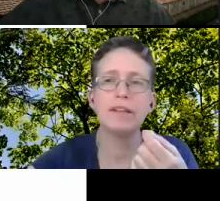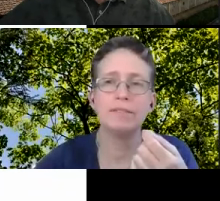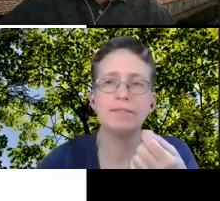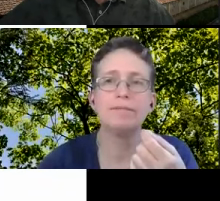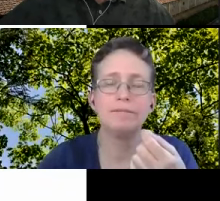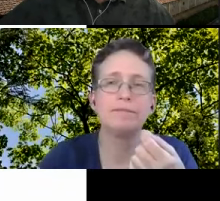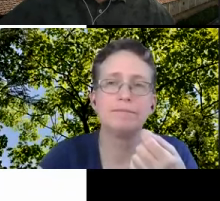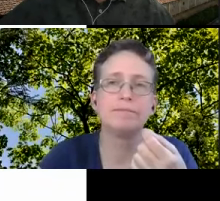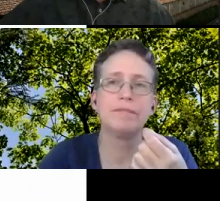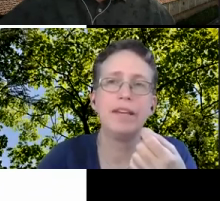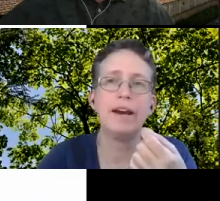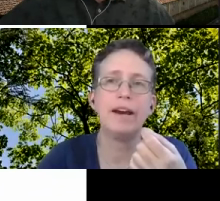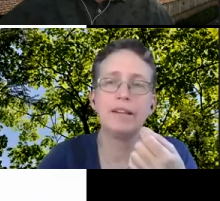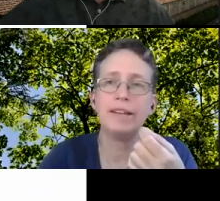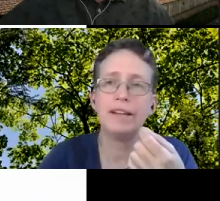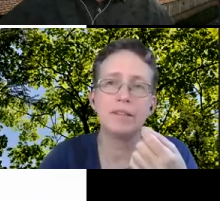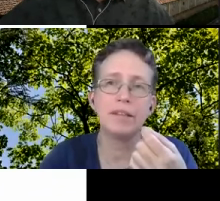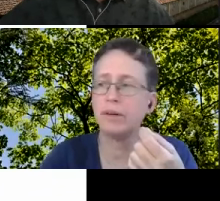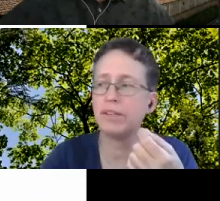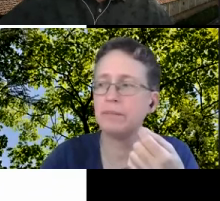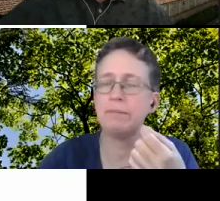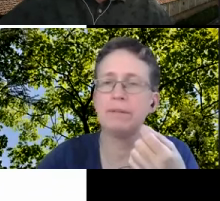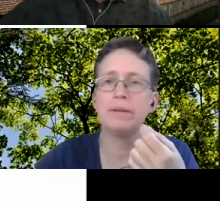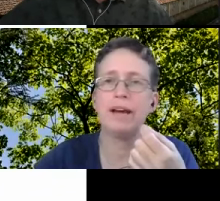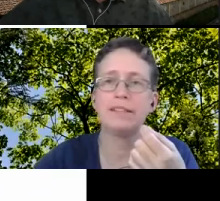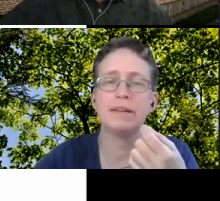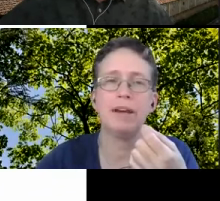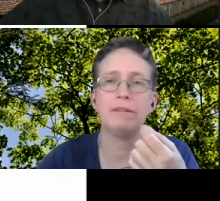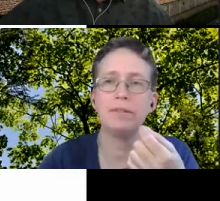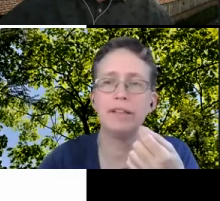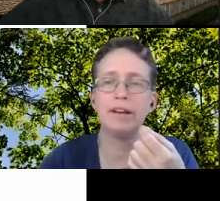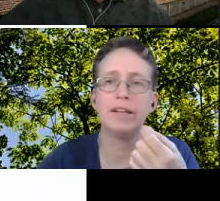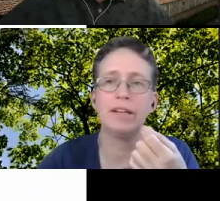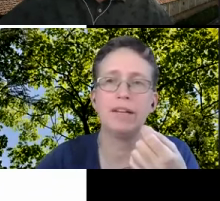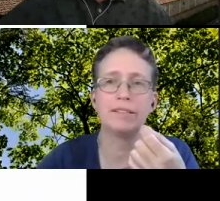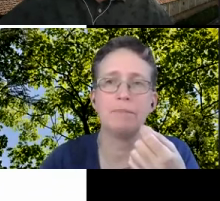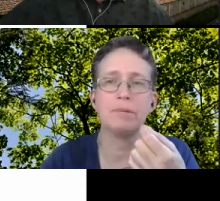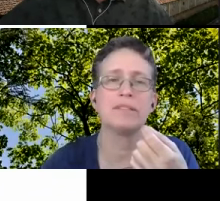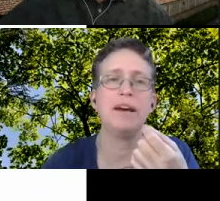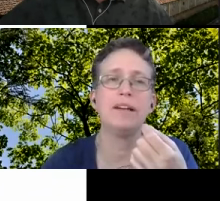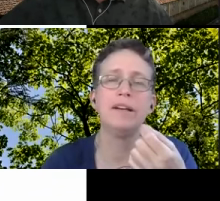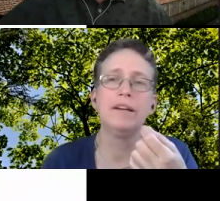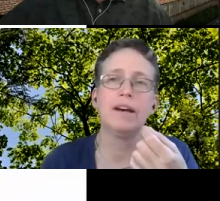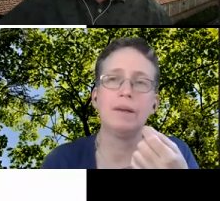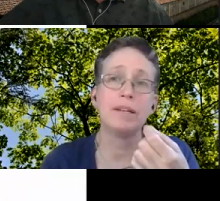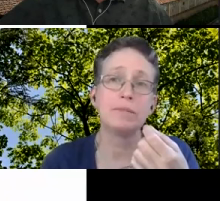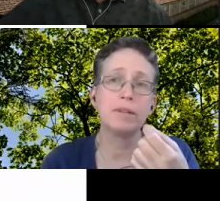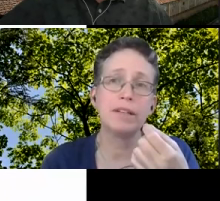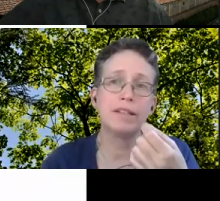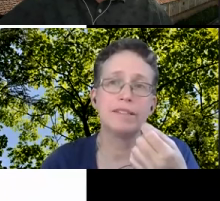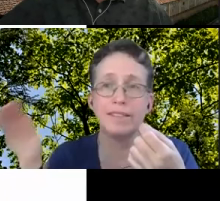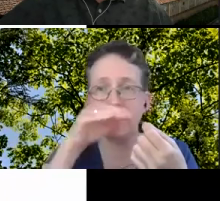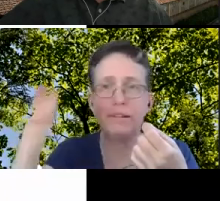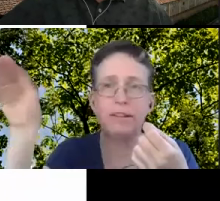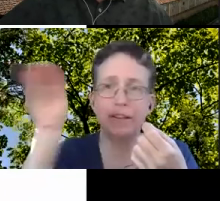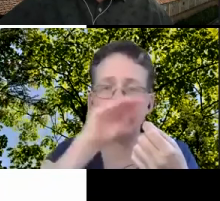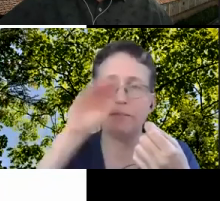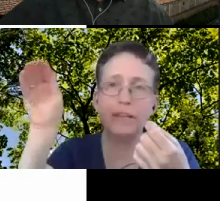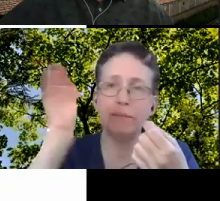the key, yeah, and that's a question people have been asking. We haven't really got any great examples yet, because one of the things is